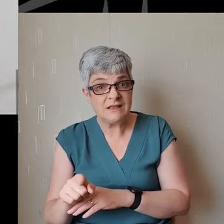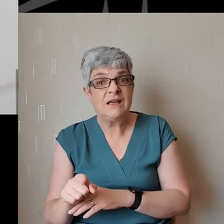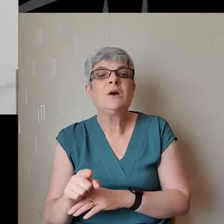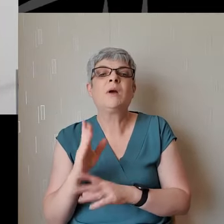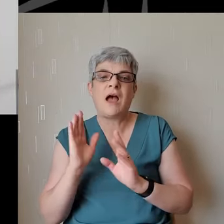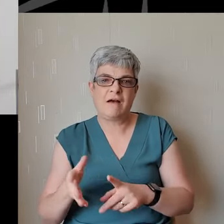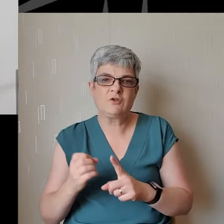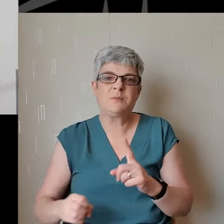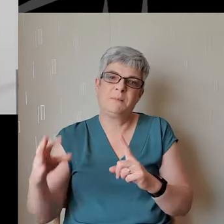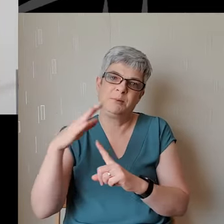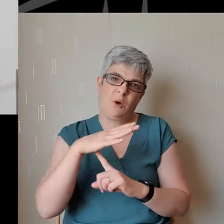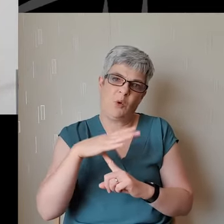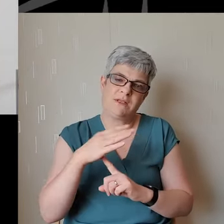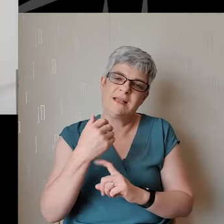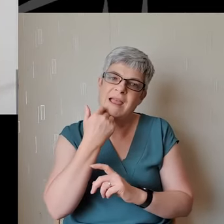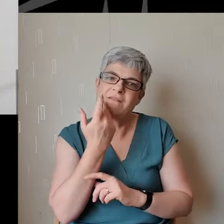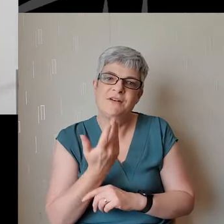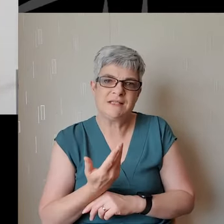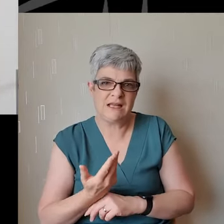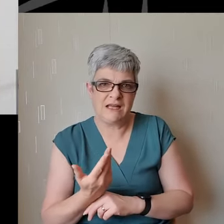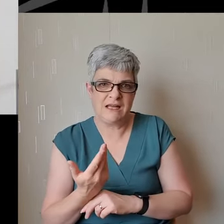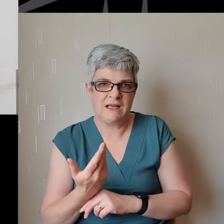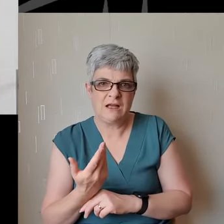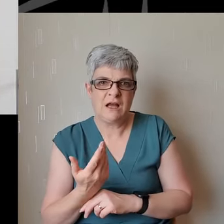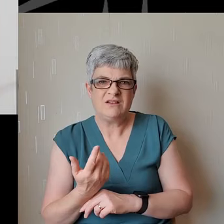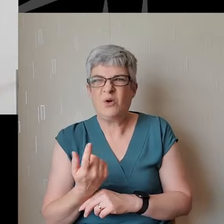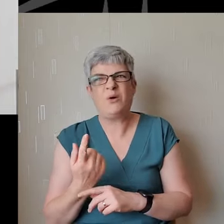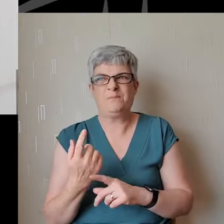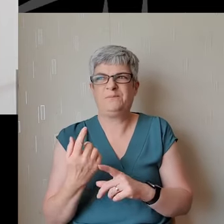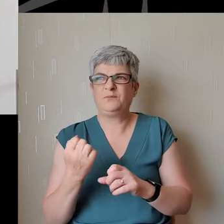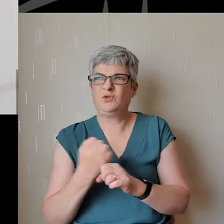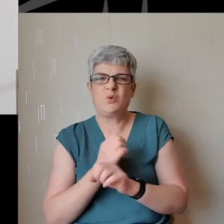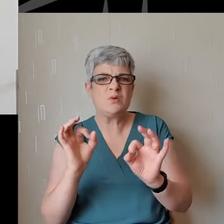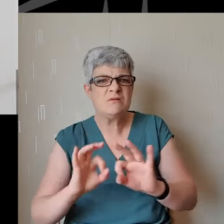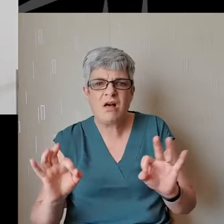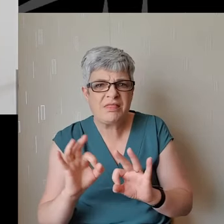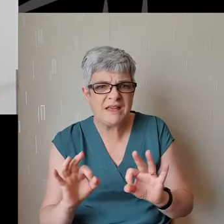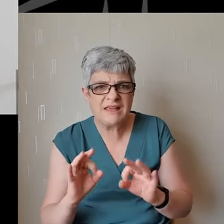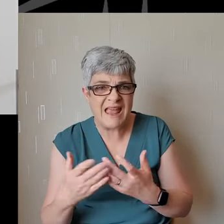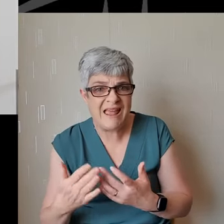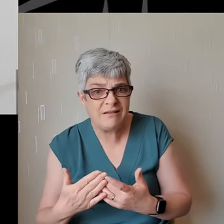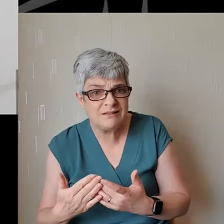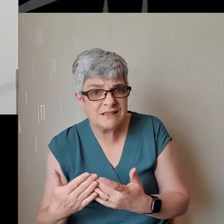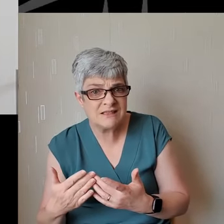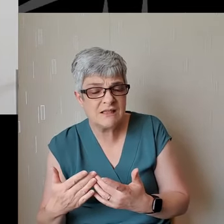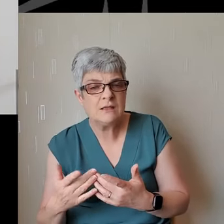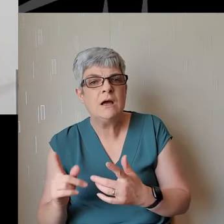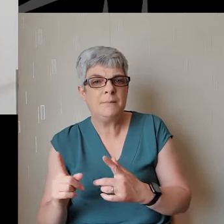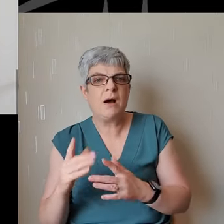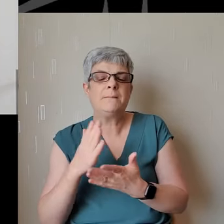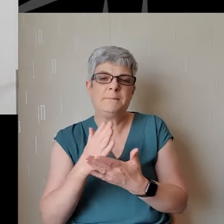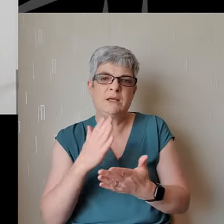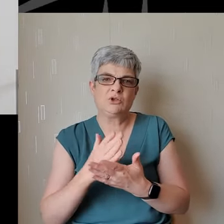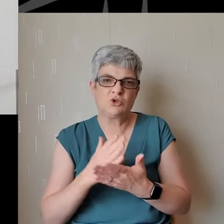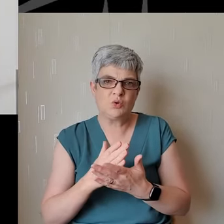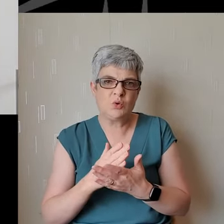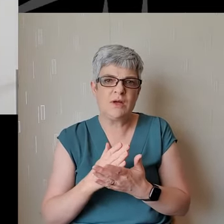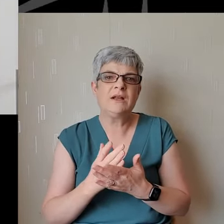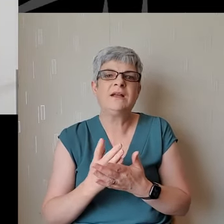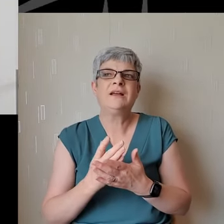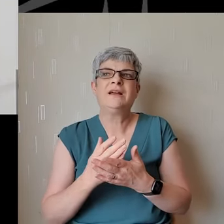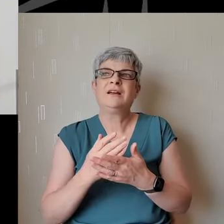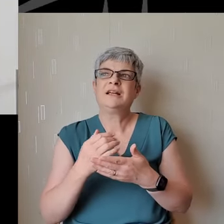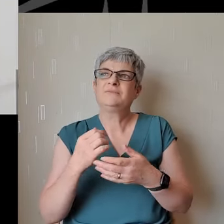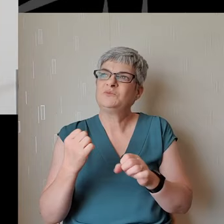priority day by day. Not such that we don't do anything else, but to make sure that in doing everything else, part